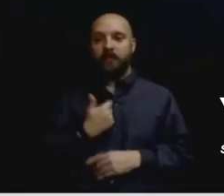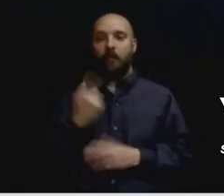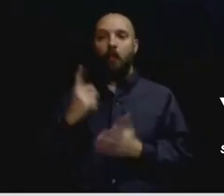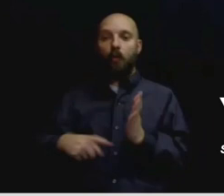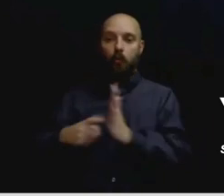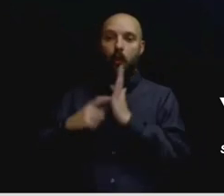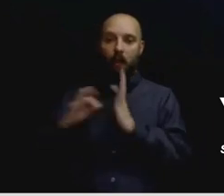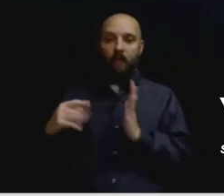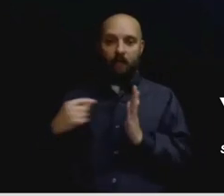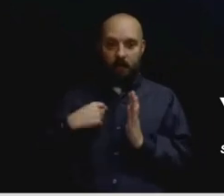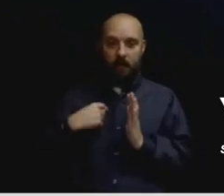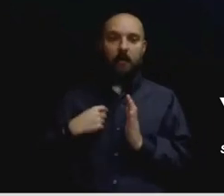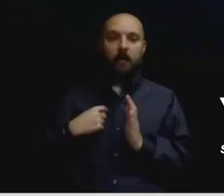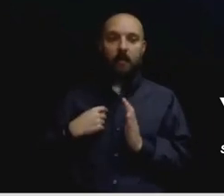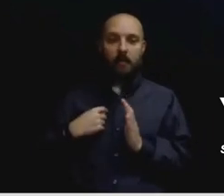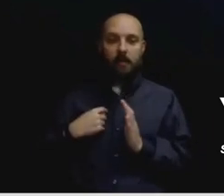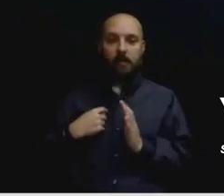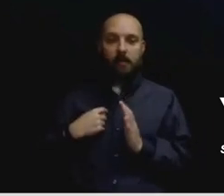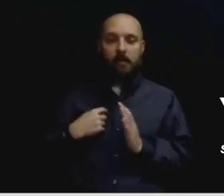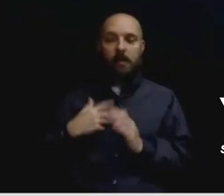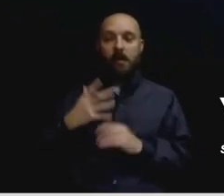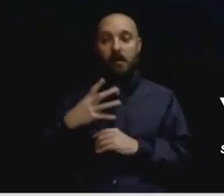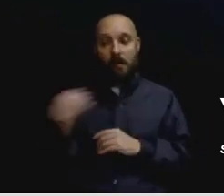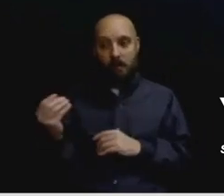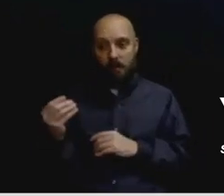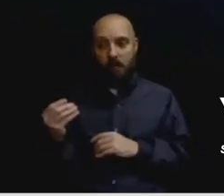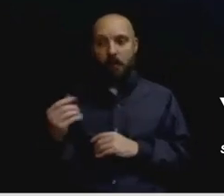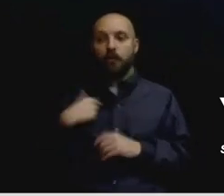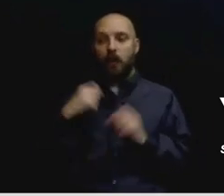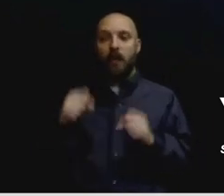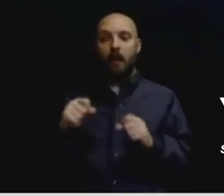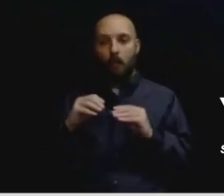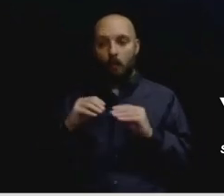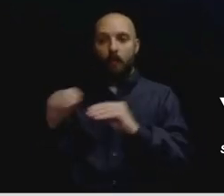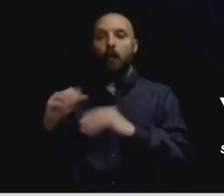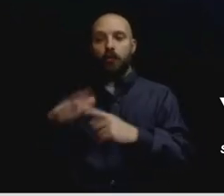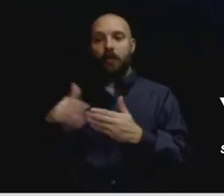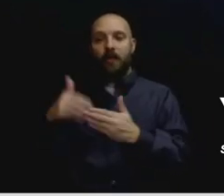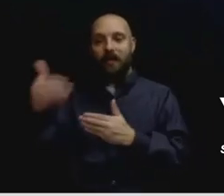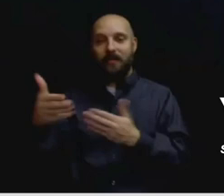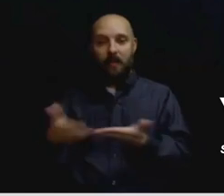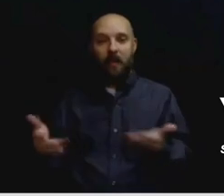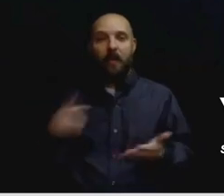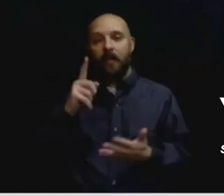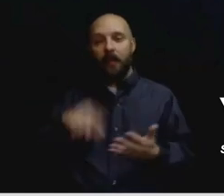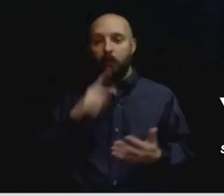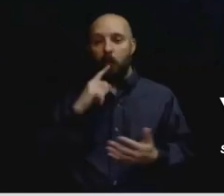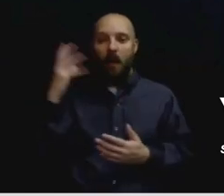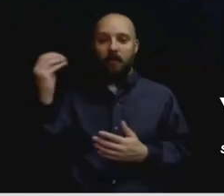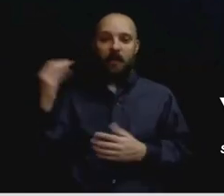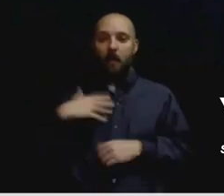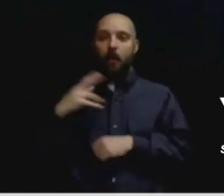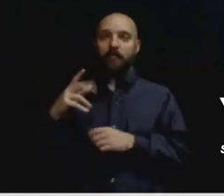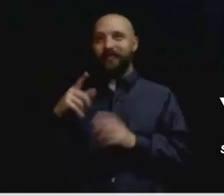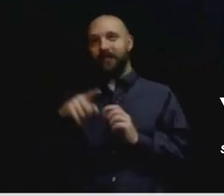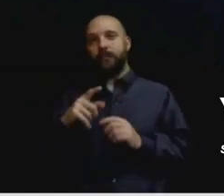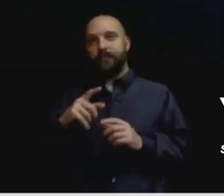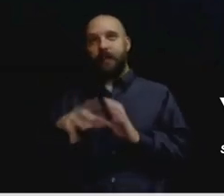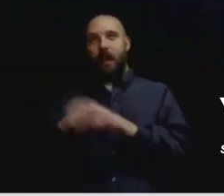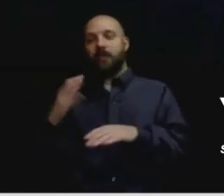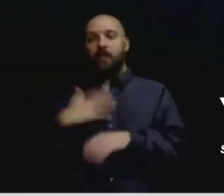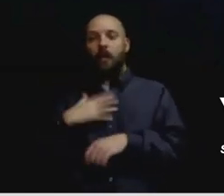me, and so I can move on to the next thing. These are outside of my normal daily